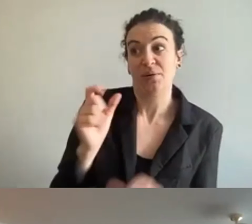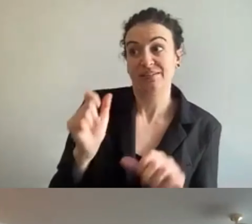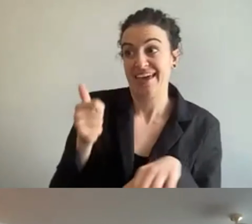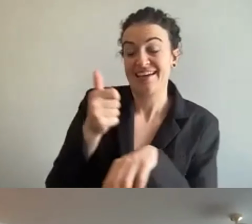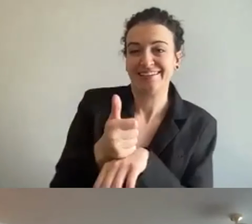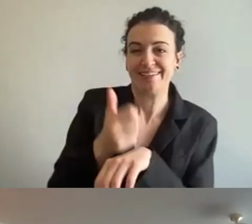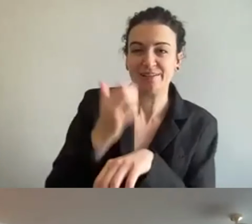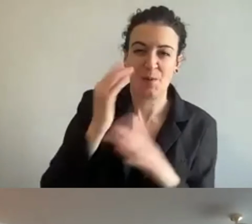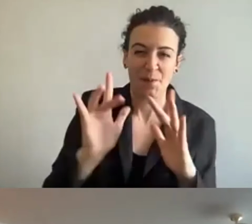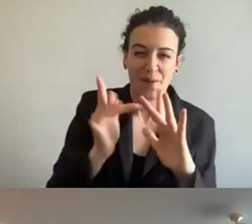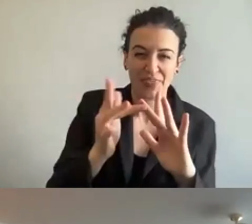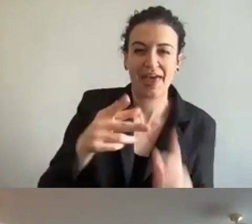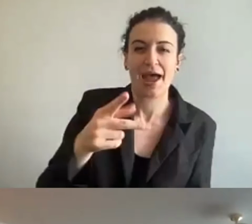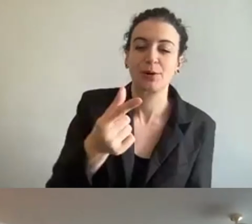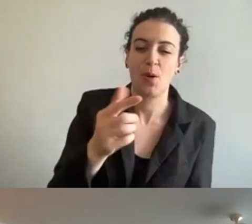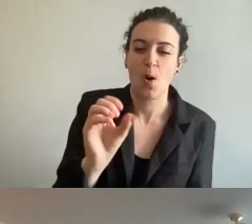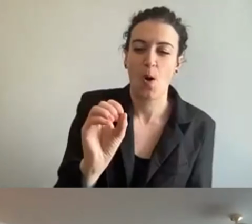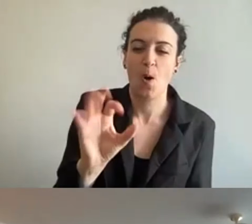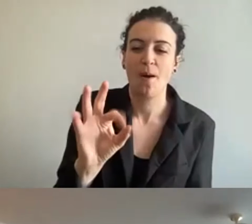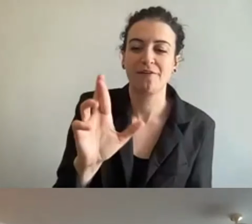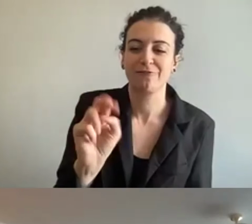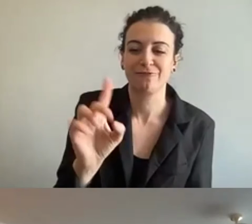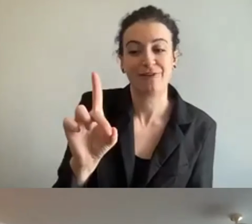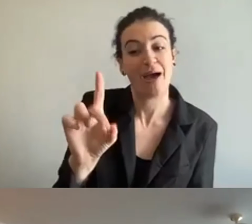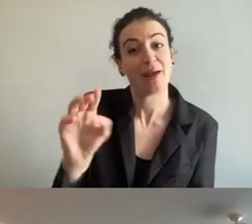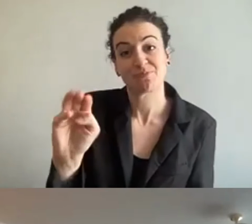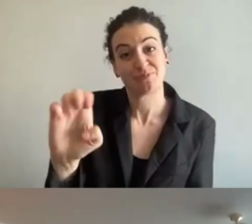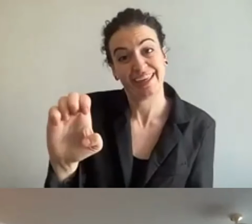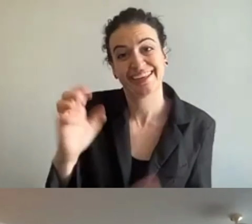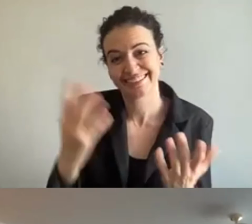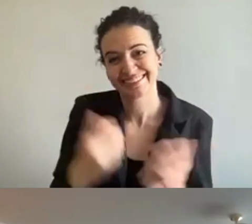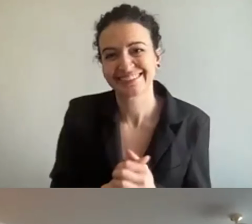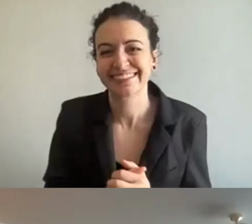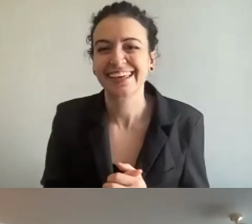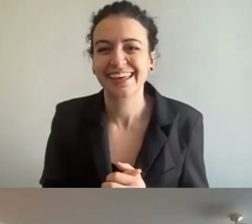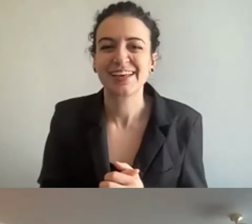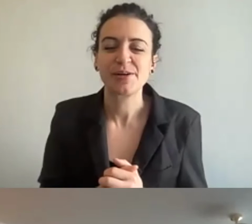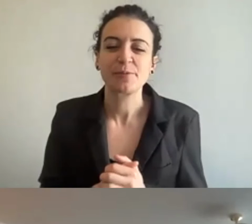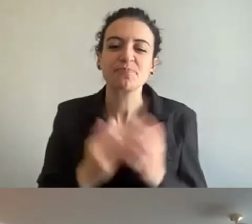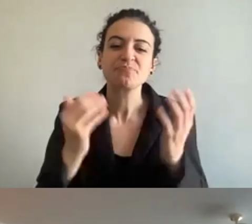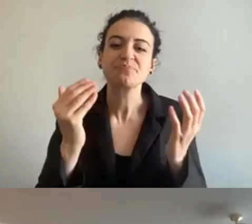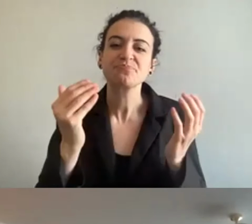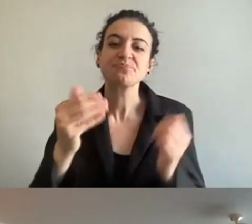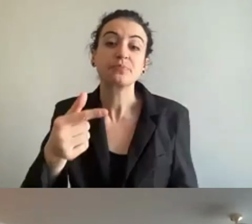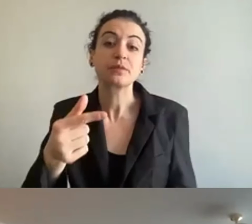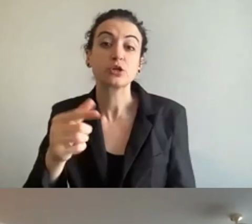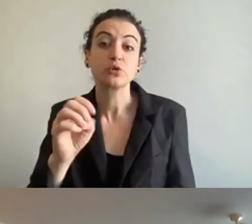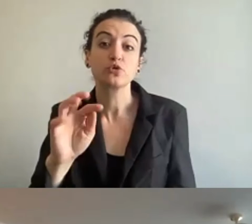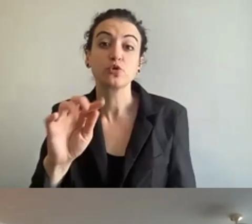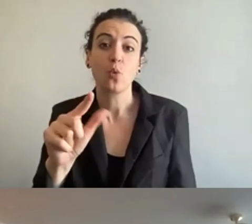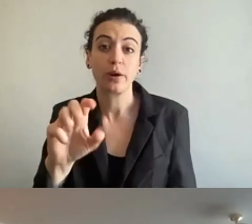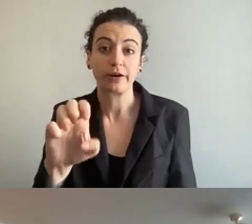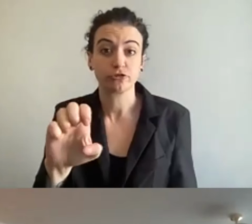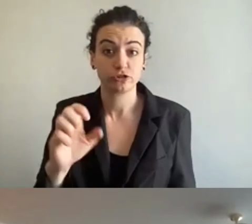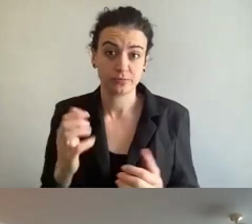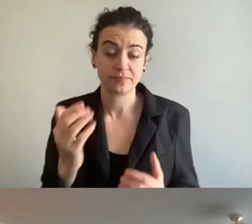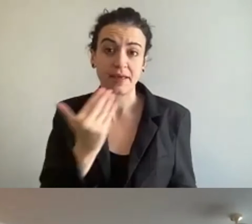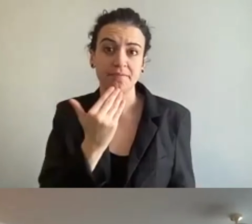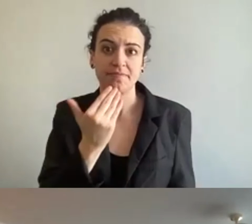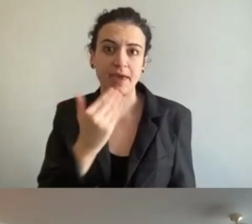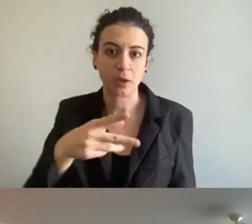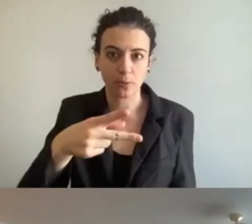Yeah. Yeah. Well, Pat, thank you very much for that question. And these are the types of things that, if it's helpful, we might be